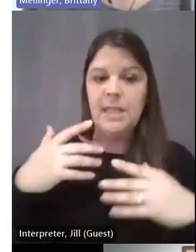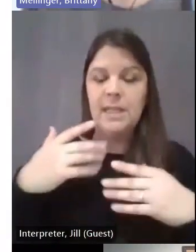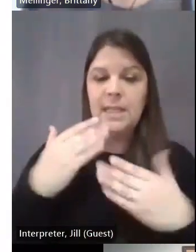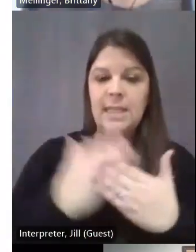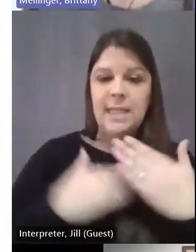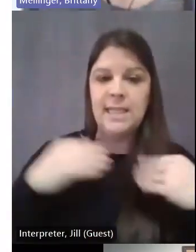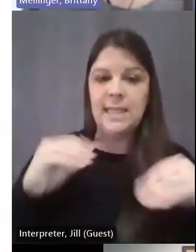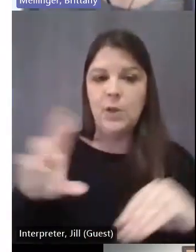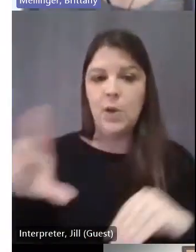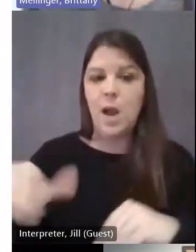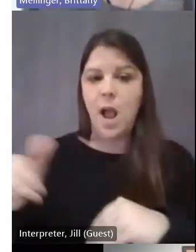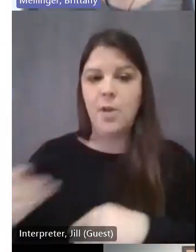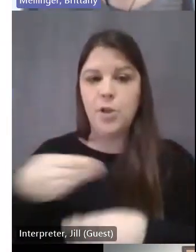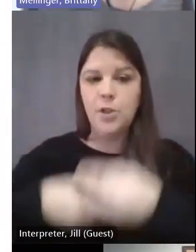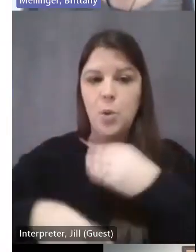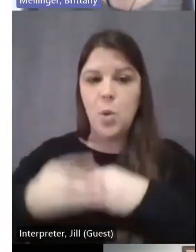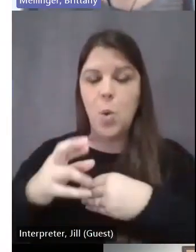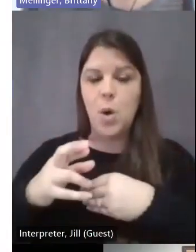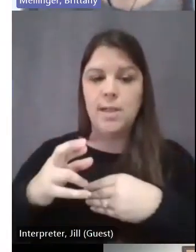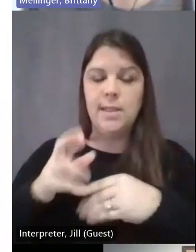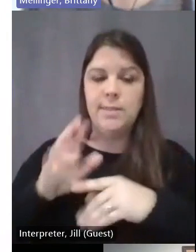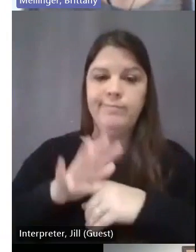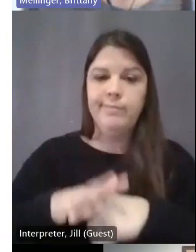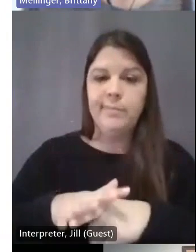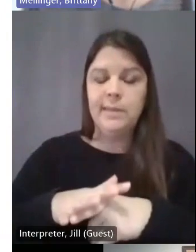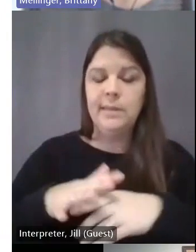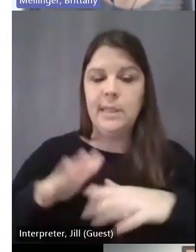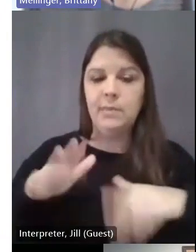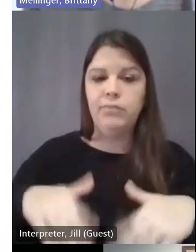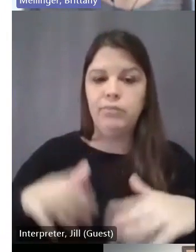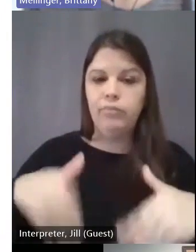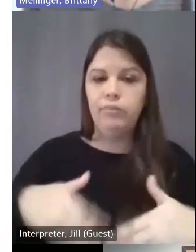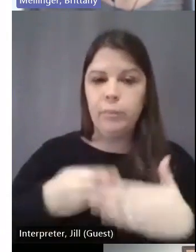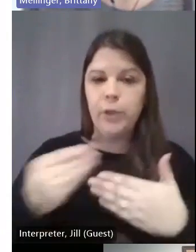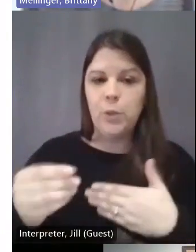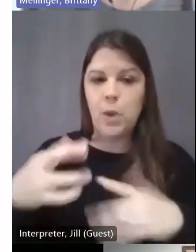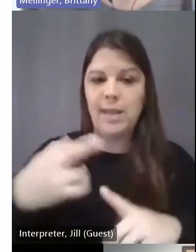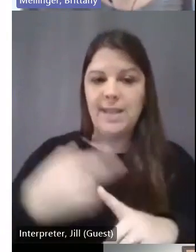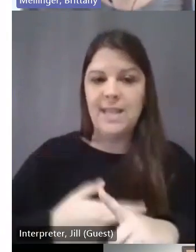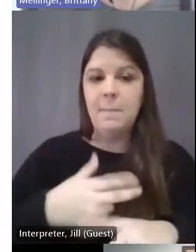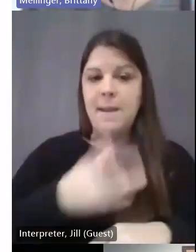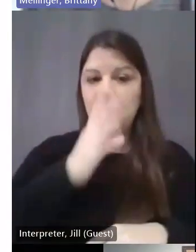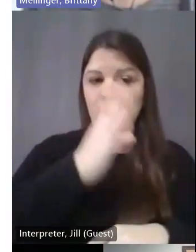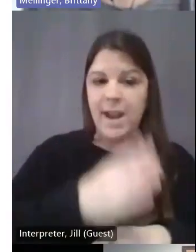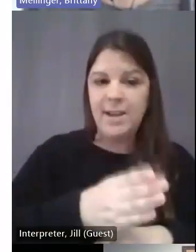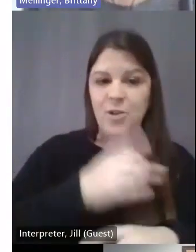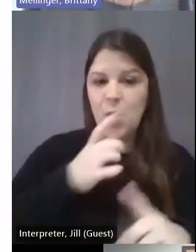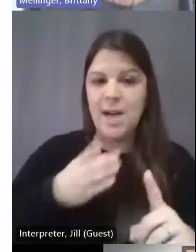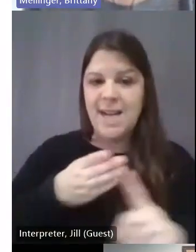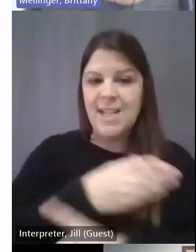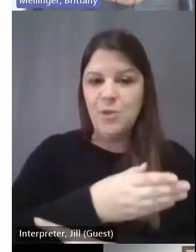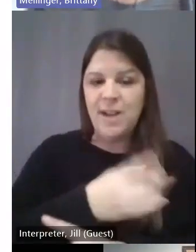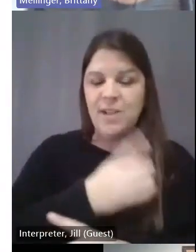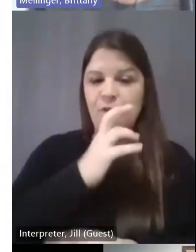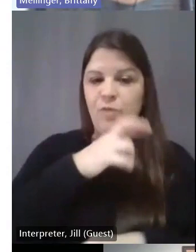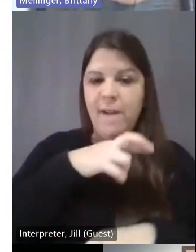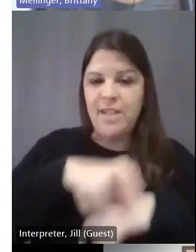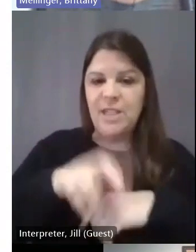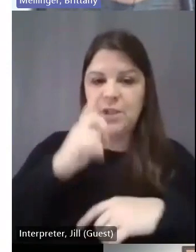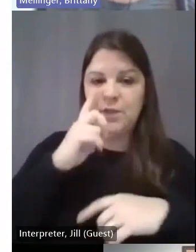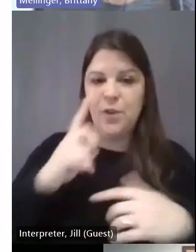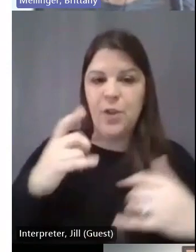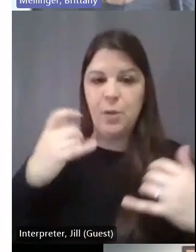transaction, or to discourage purchase or lease by making direct or indirect references to